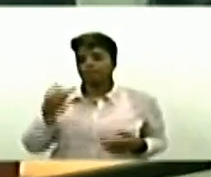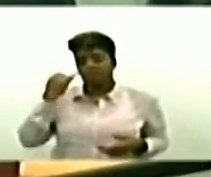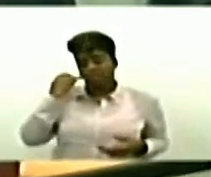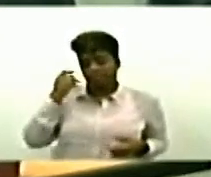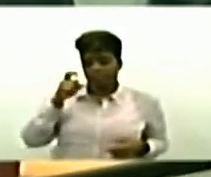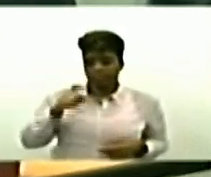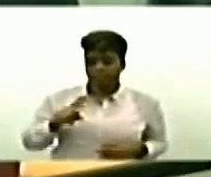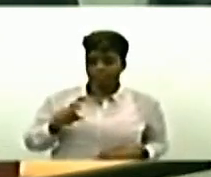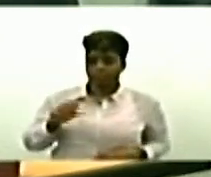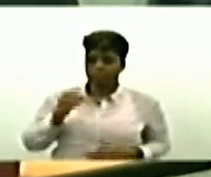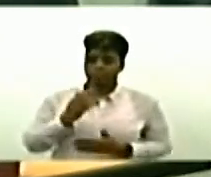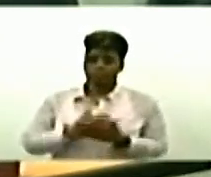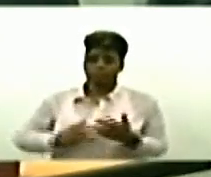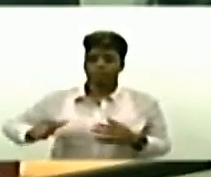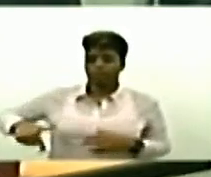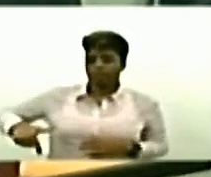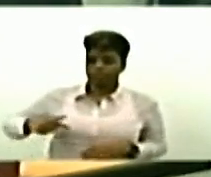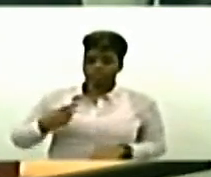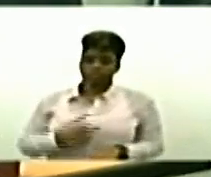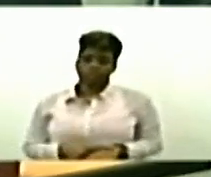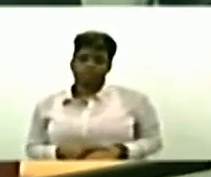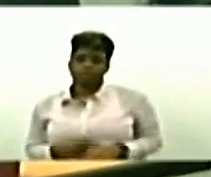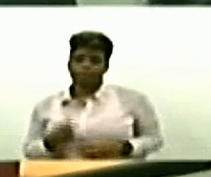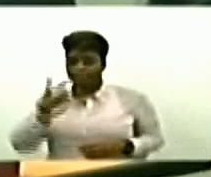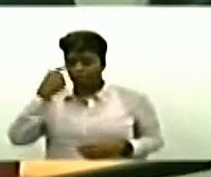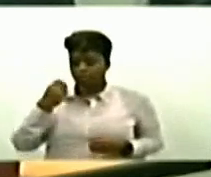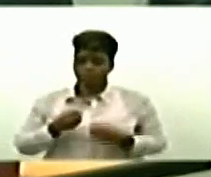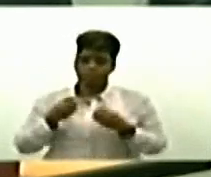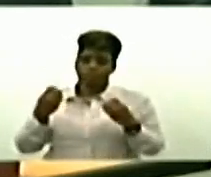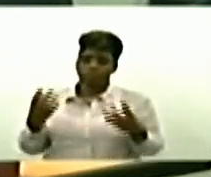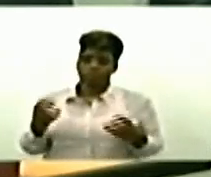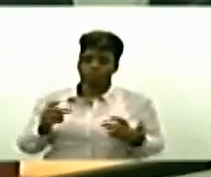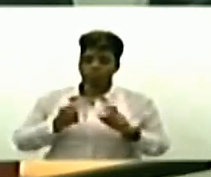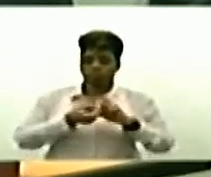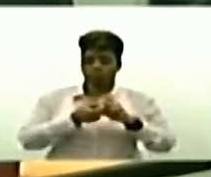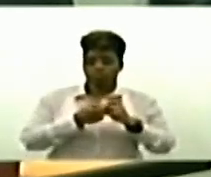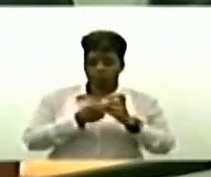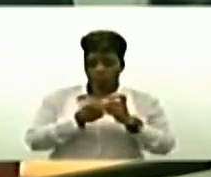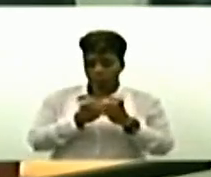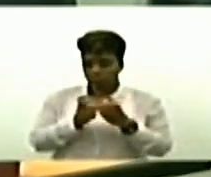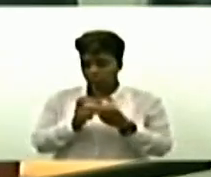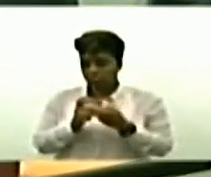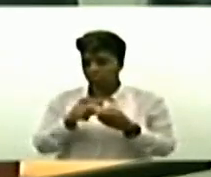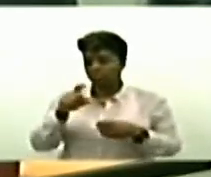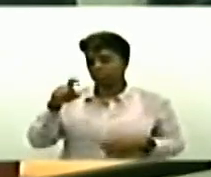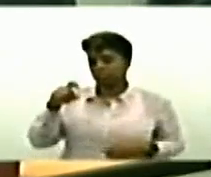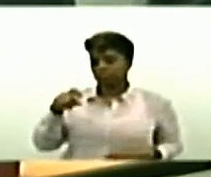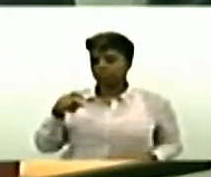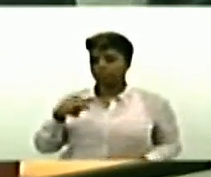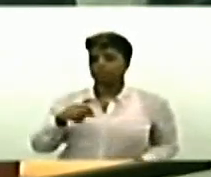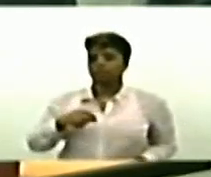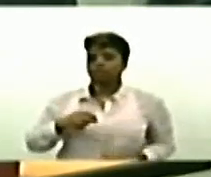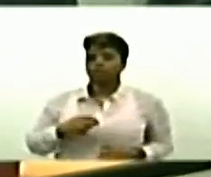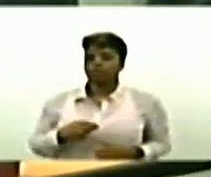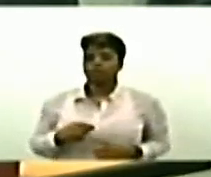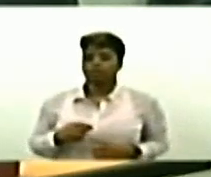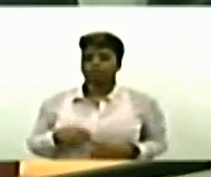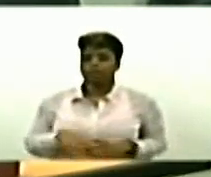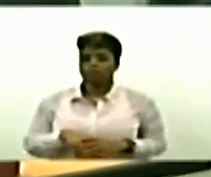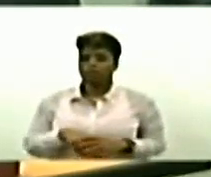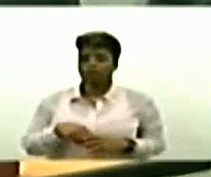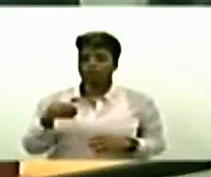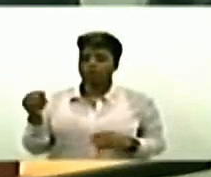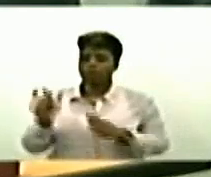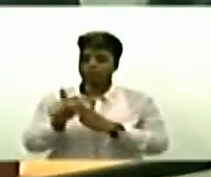later point, because of the amount of variations that are required, that we take it out of law and put it